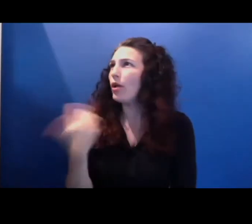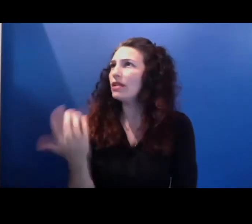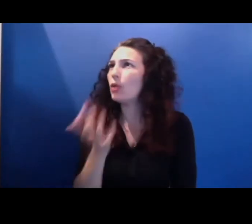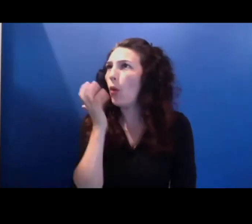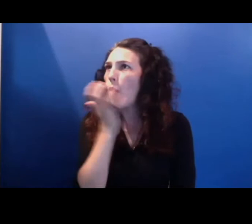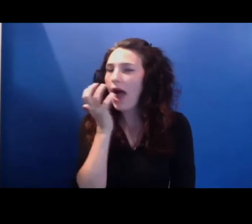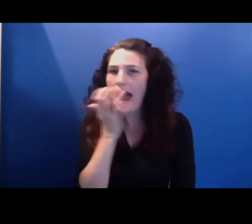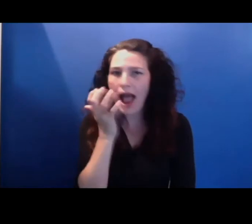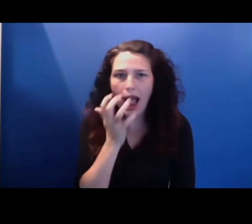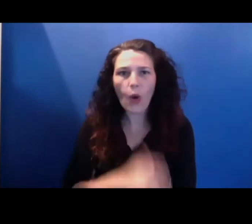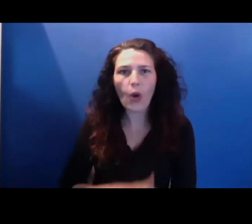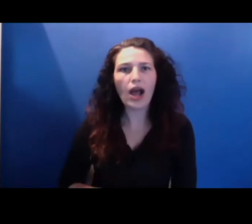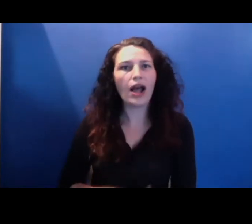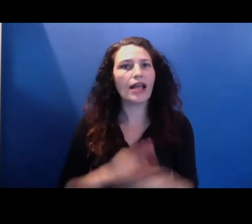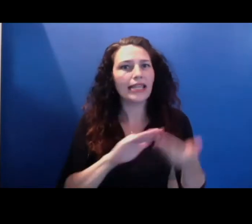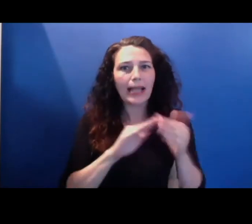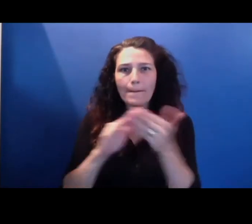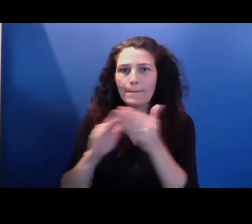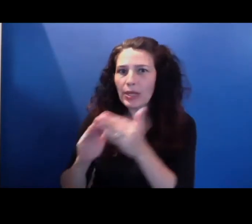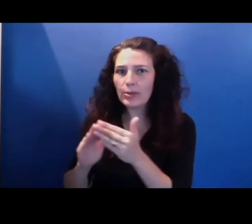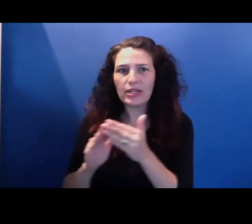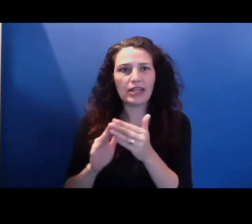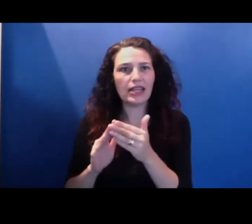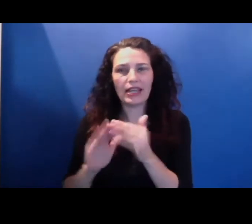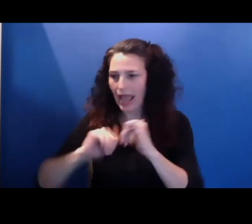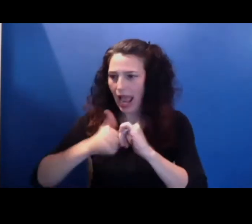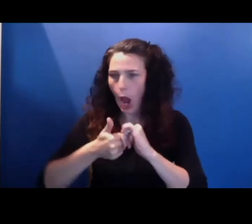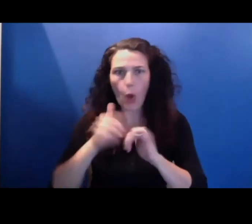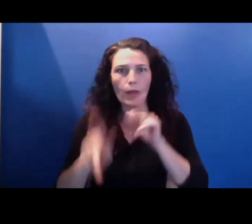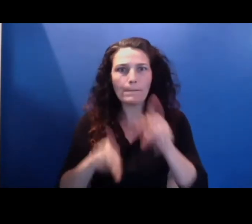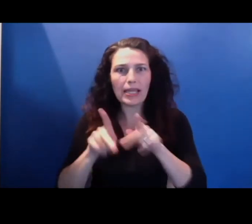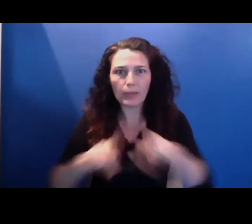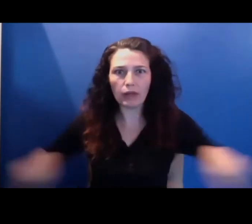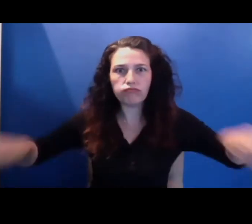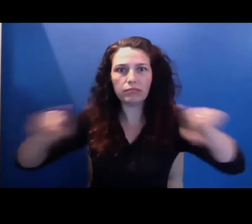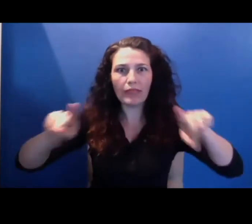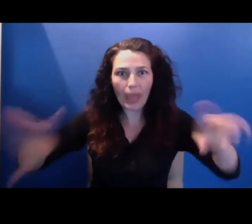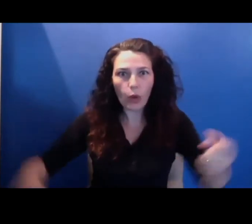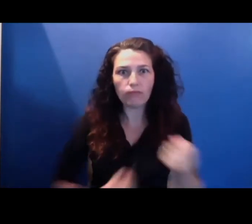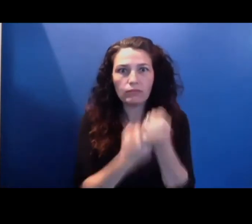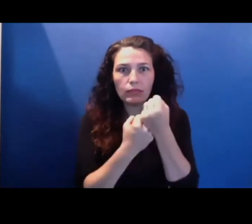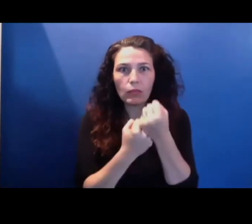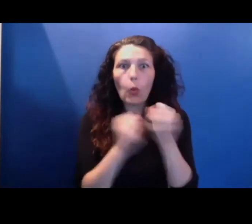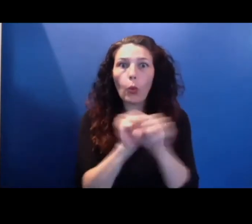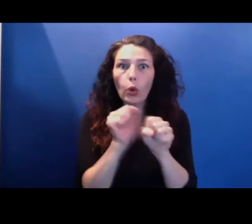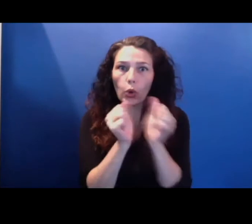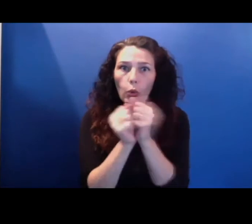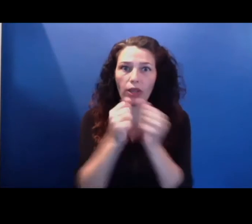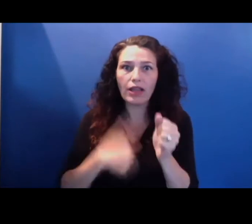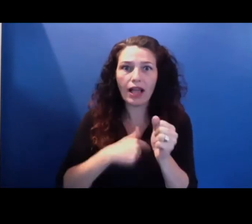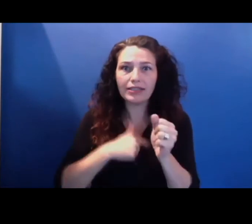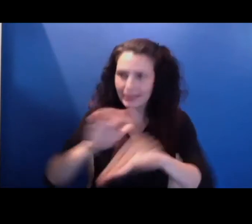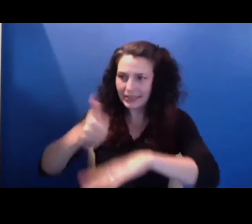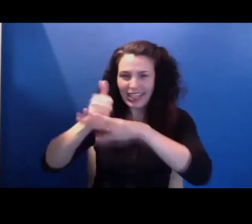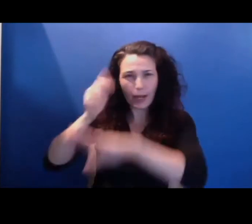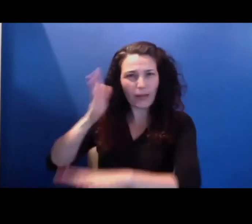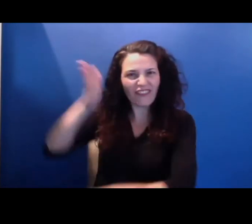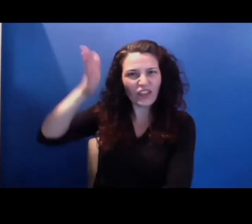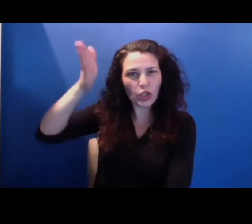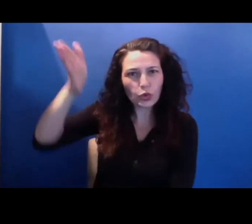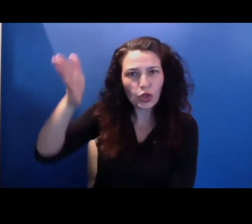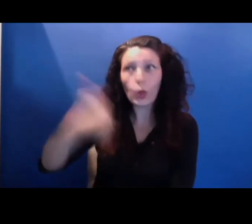civil servants who work with us, the public, to create the future that we all want to see. It gives me